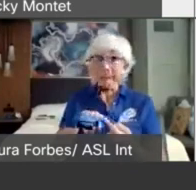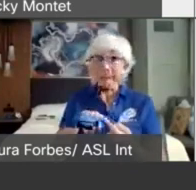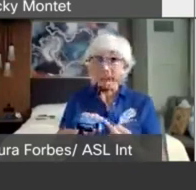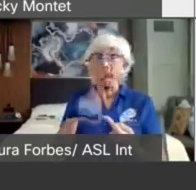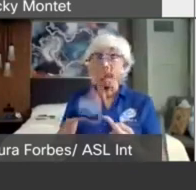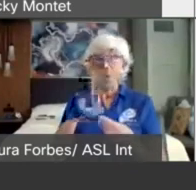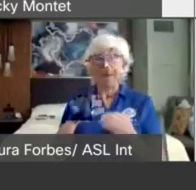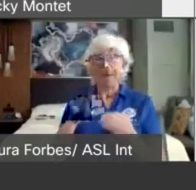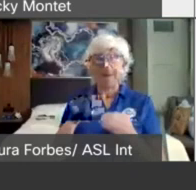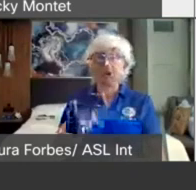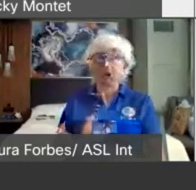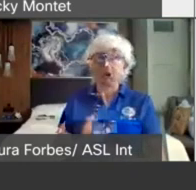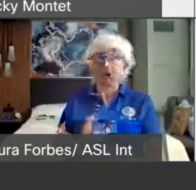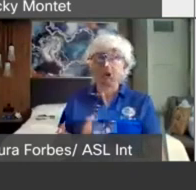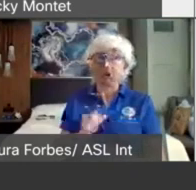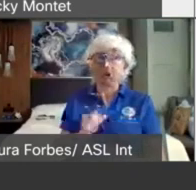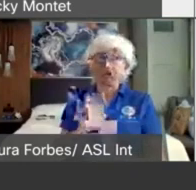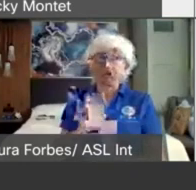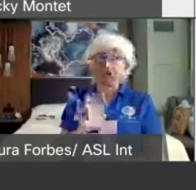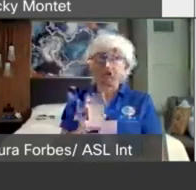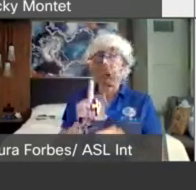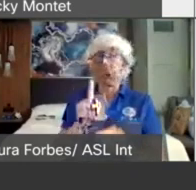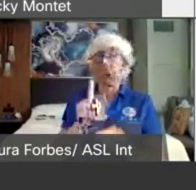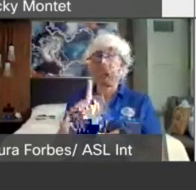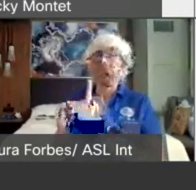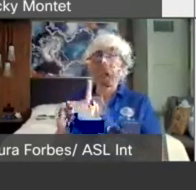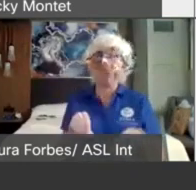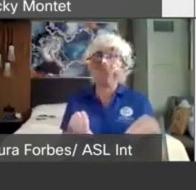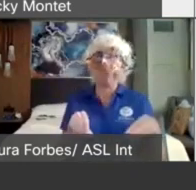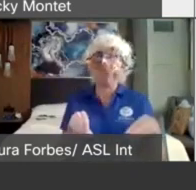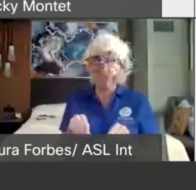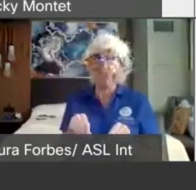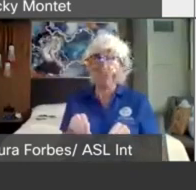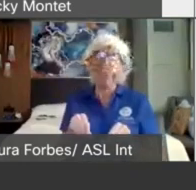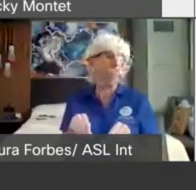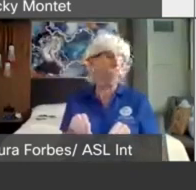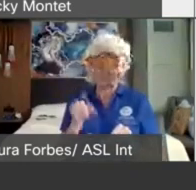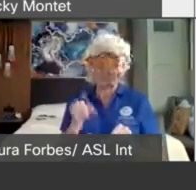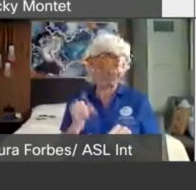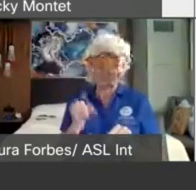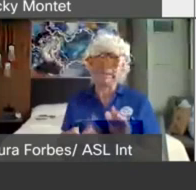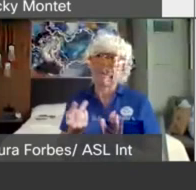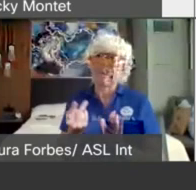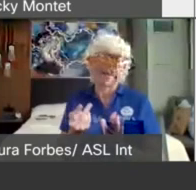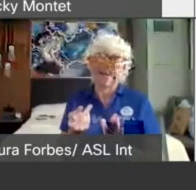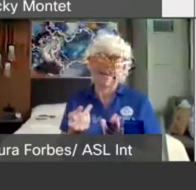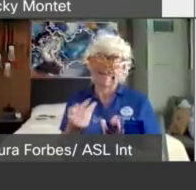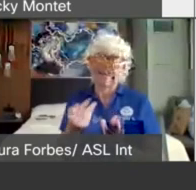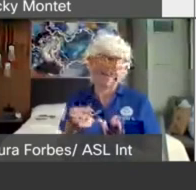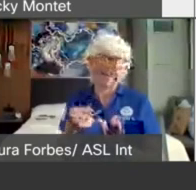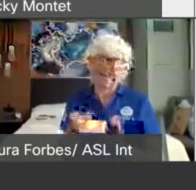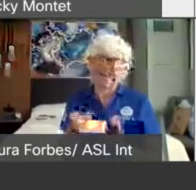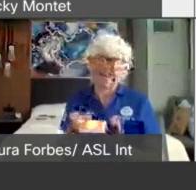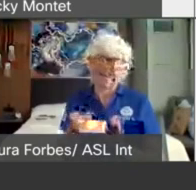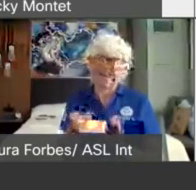Because by law, we can't duplicate benefits. So that's where the little detail is. Please don't hesitate.